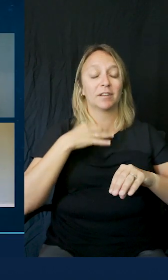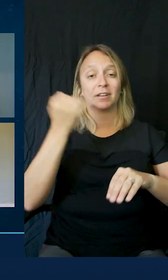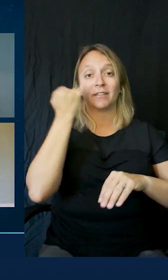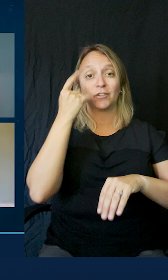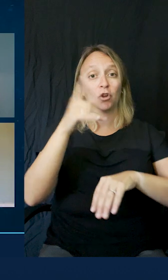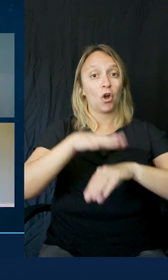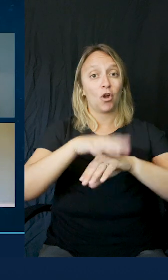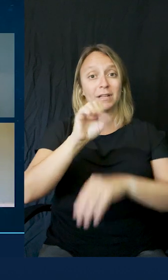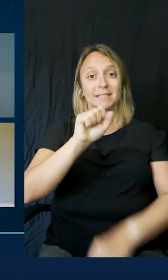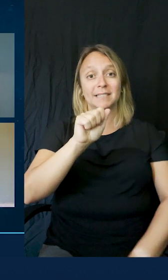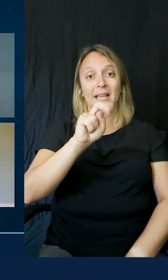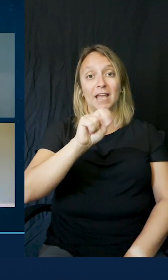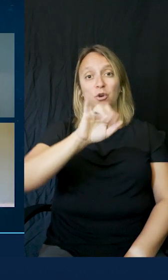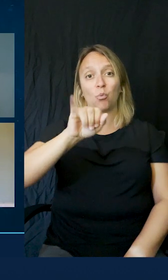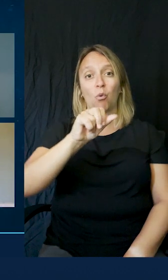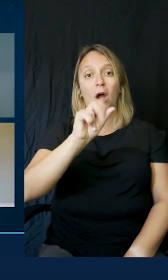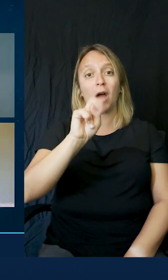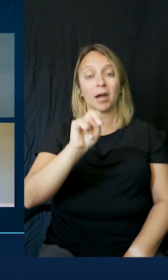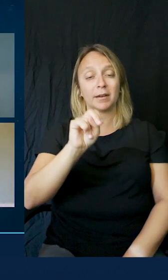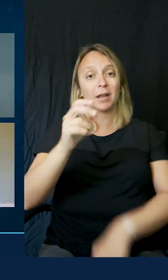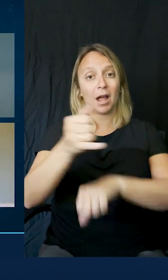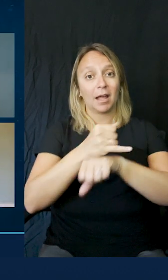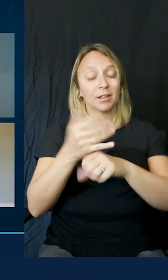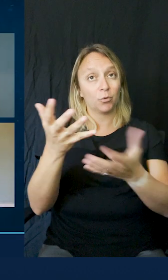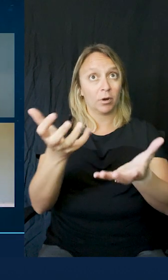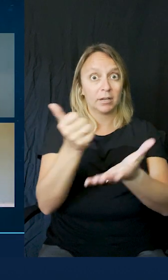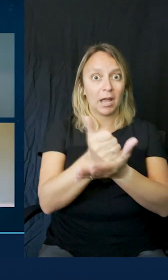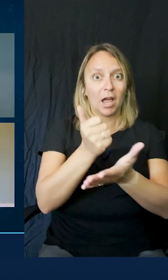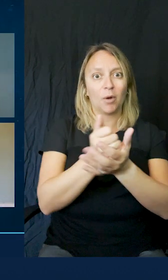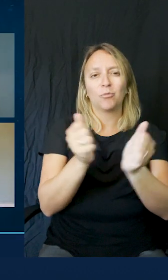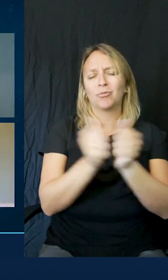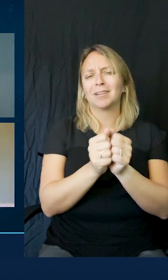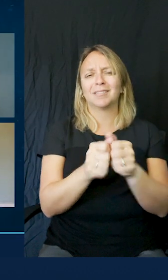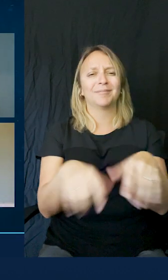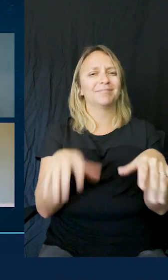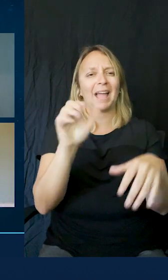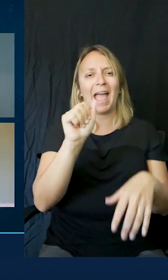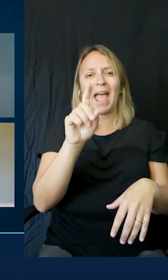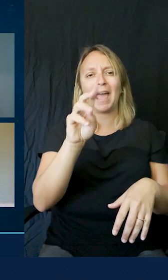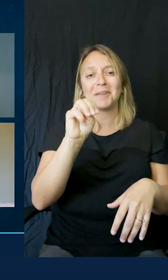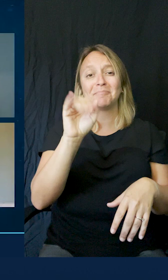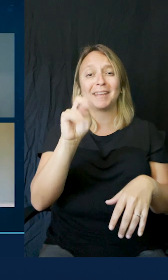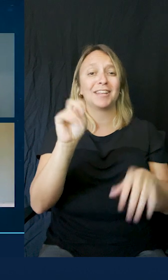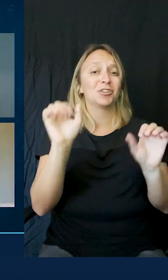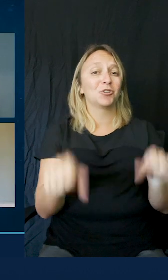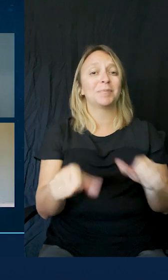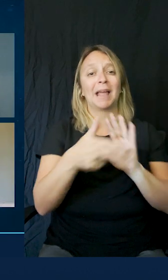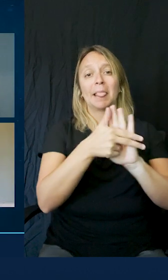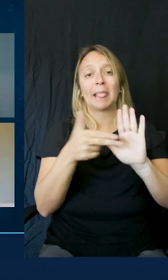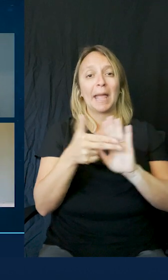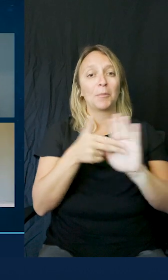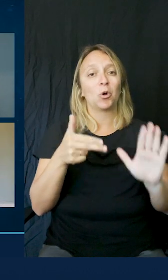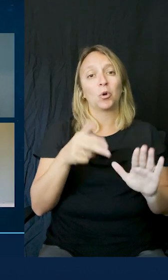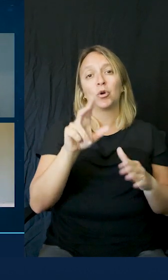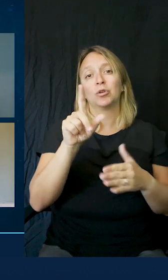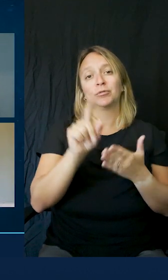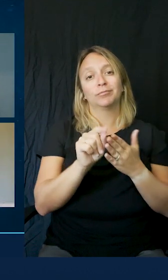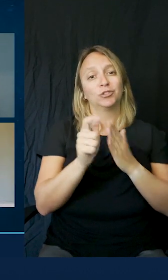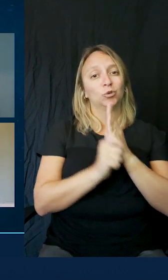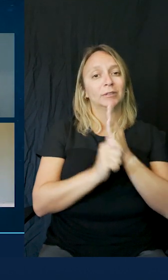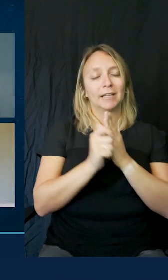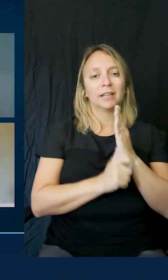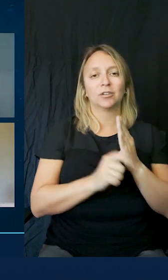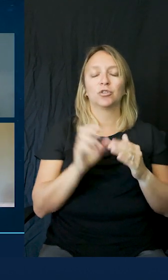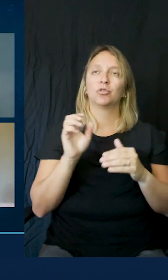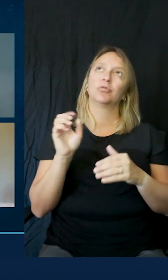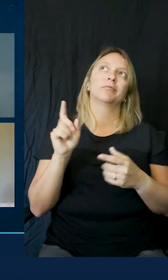Island and want to help us do anything from administrative stuff like labeling newsletters to docenting